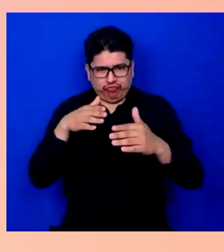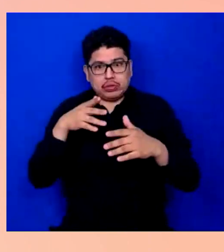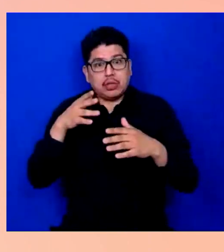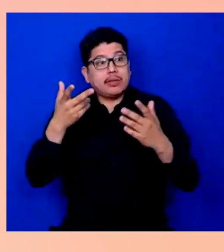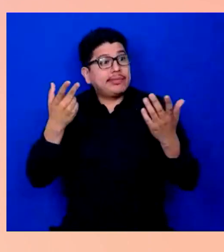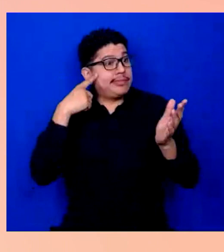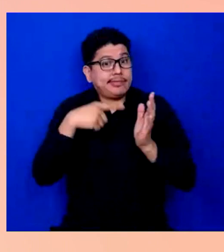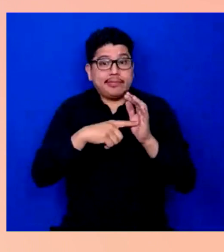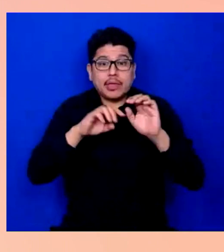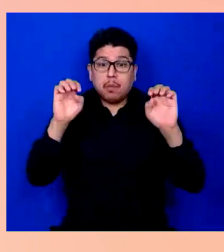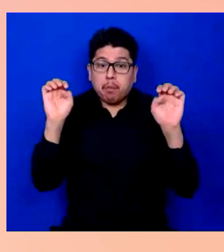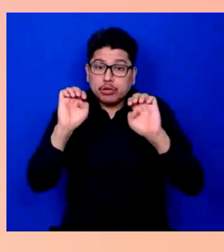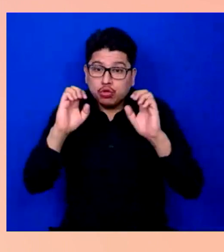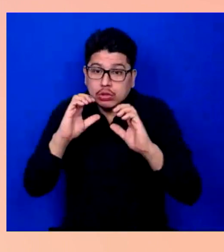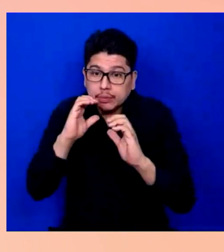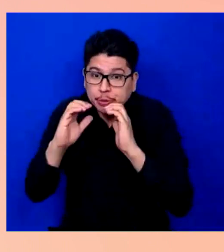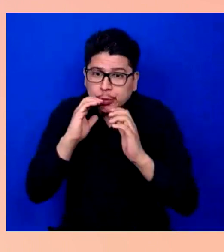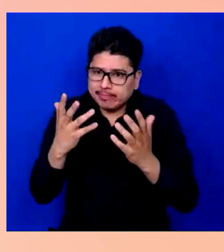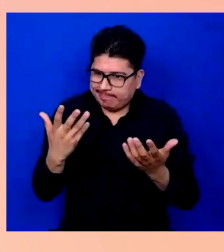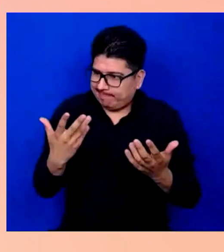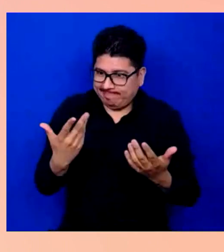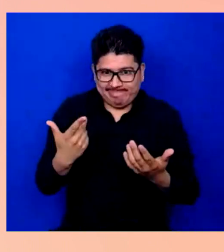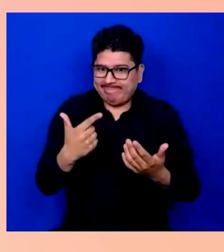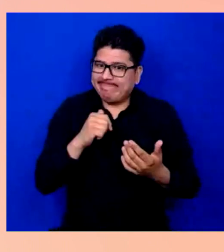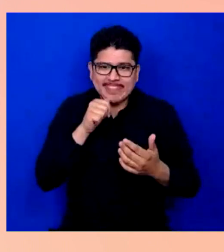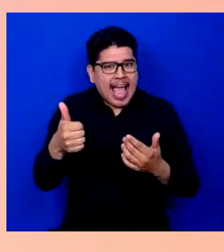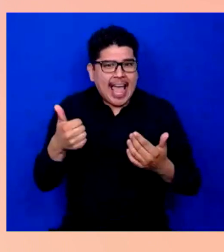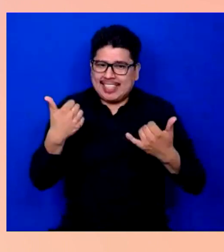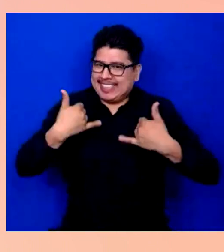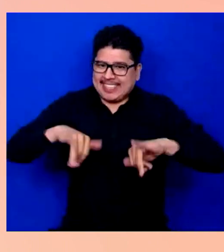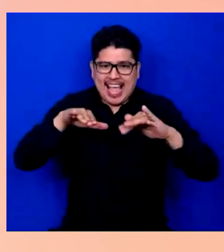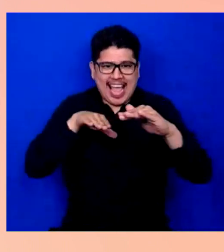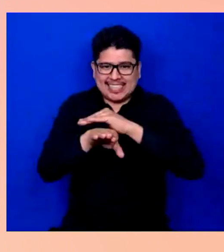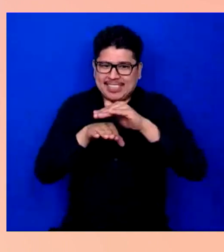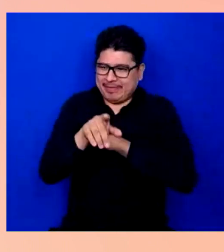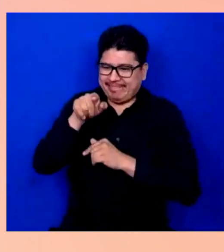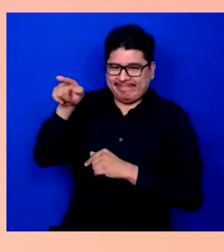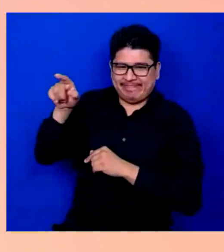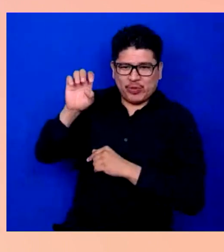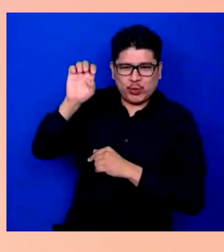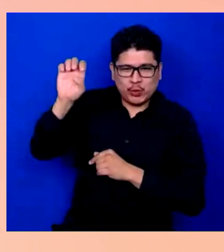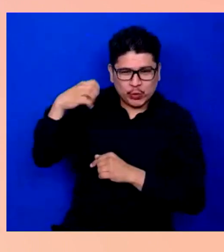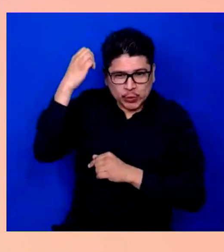unfortunately is still not accessible in Europe. So we really hope that this is a